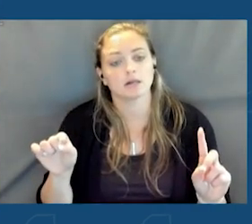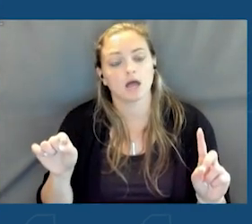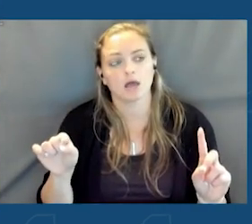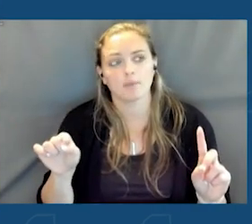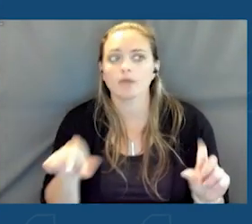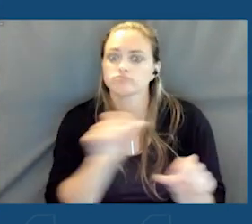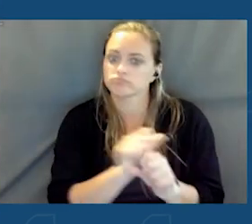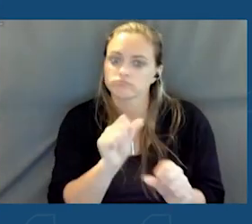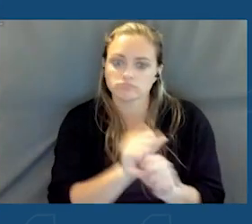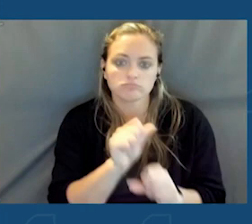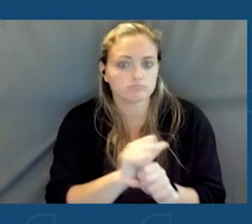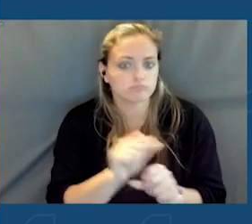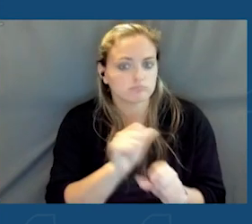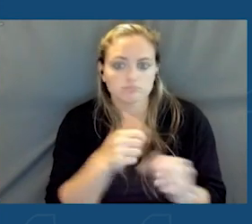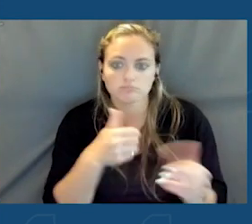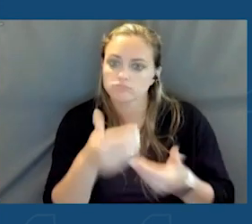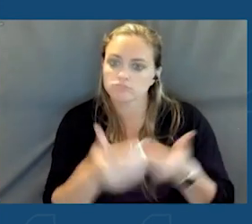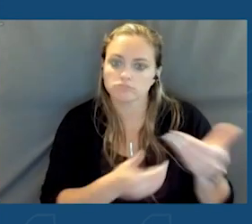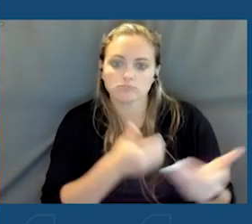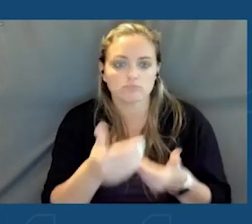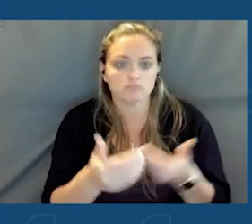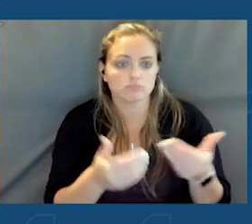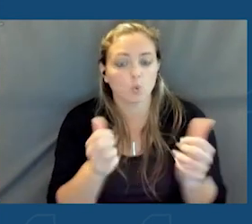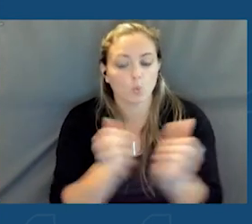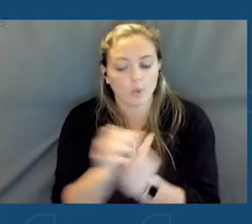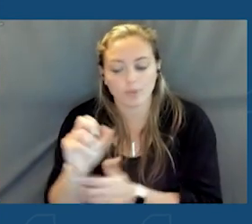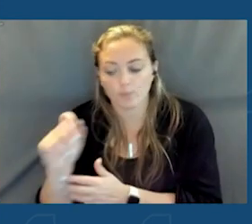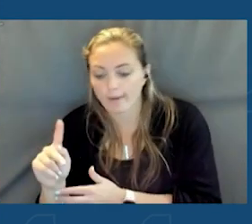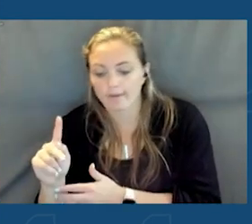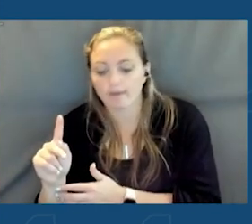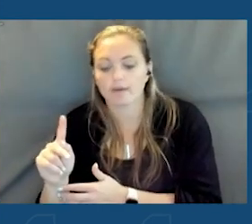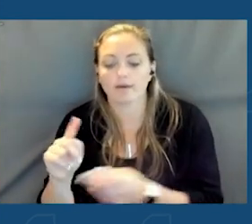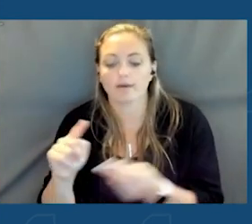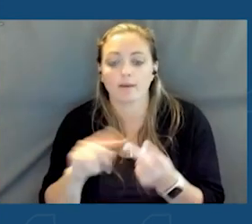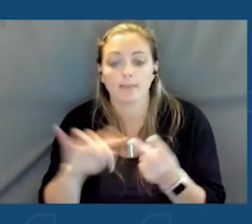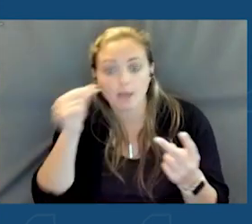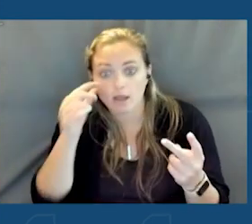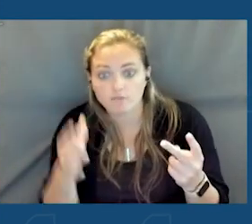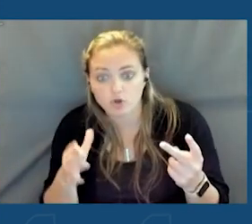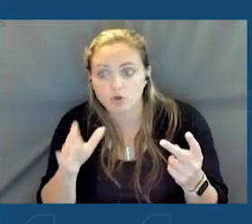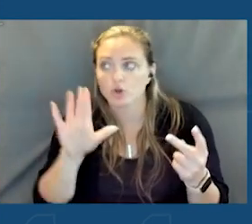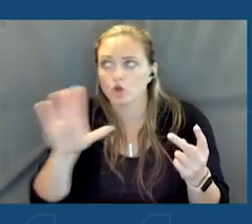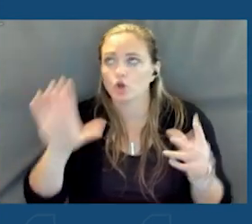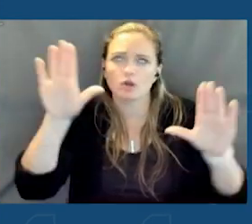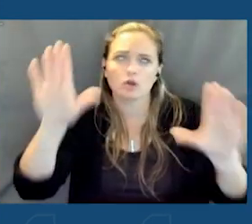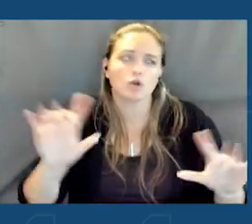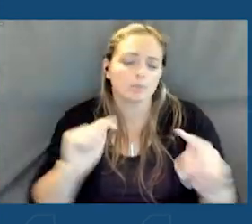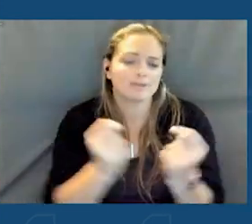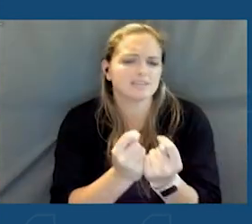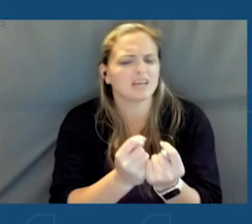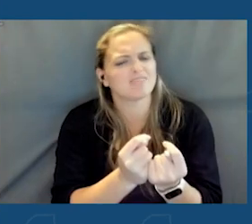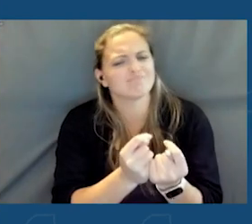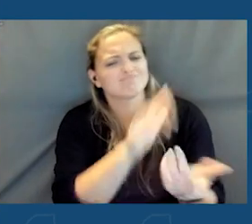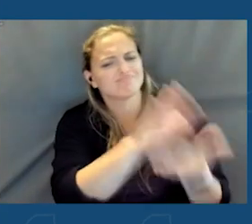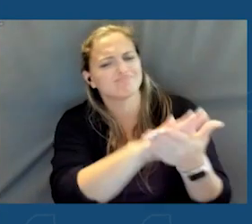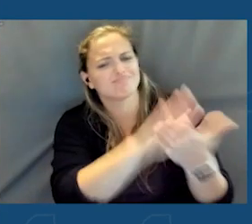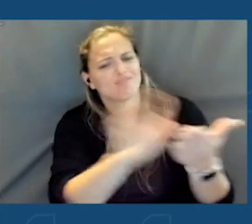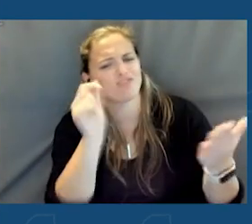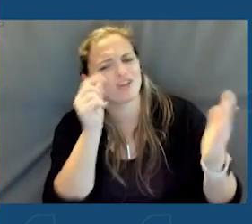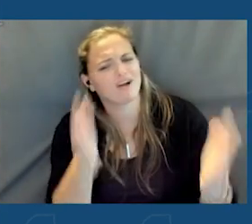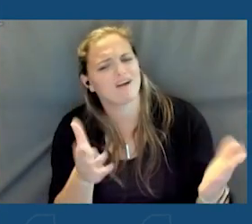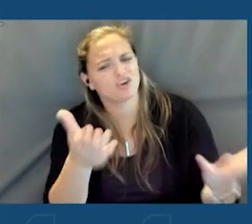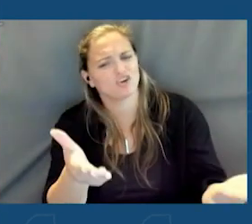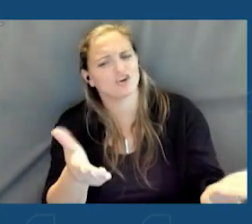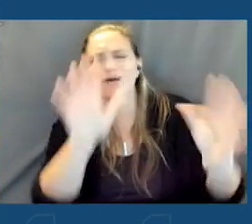working with Rick and the governor and her incredible team. Let's give it up for your governor. She is